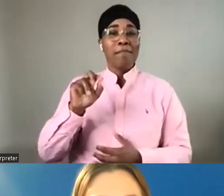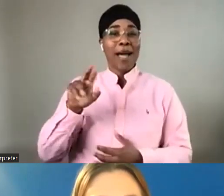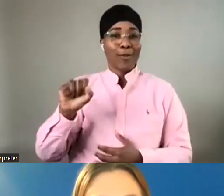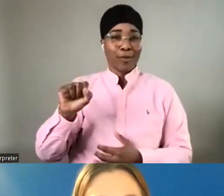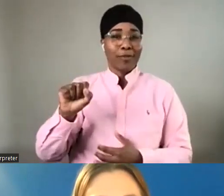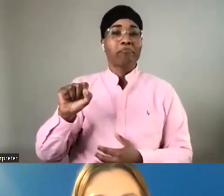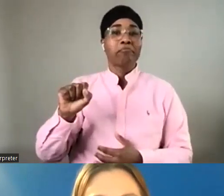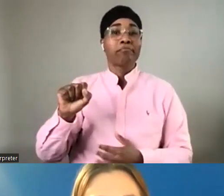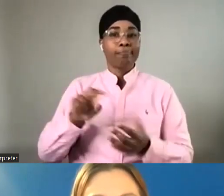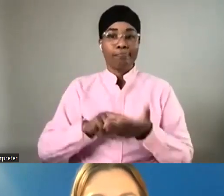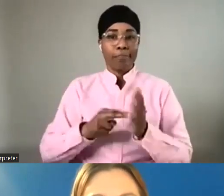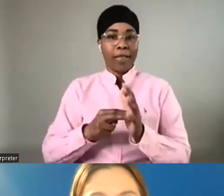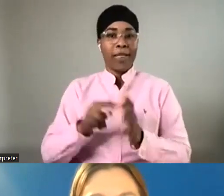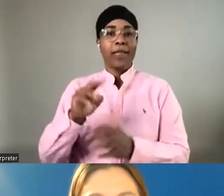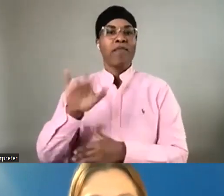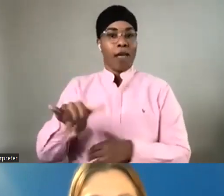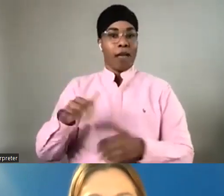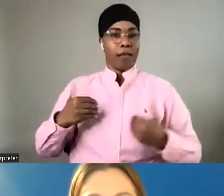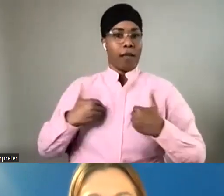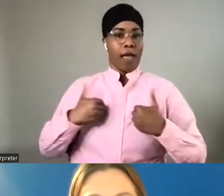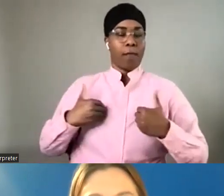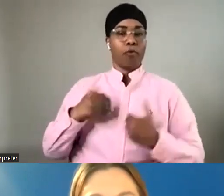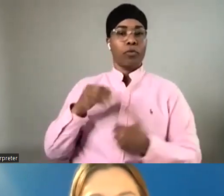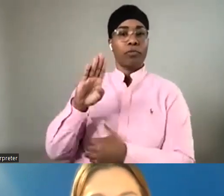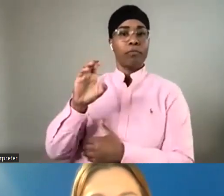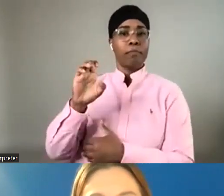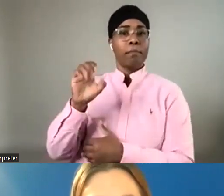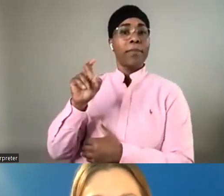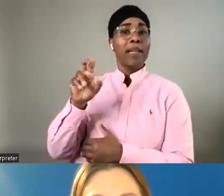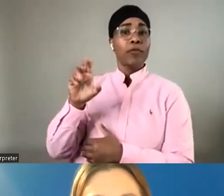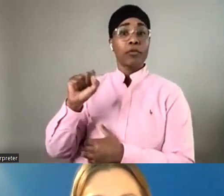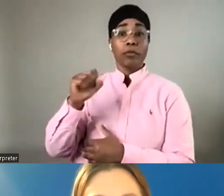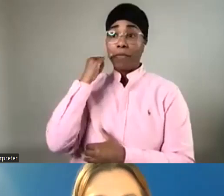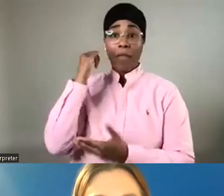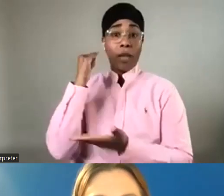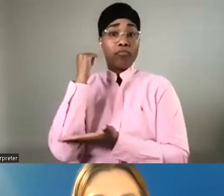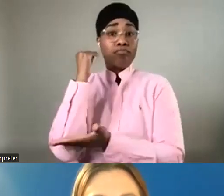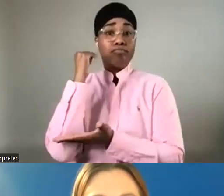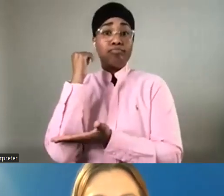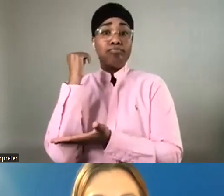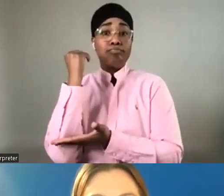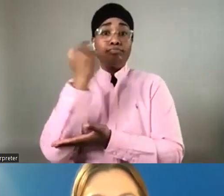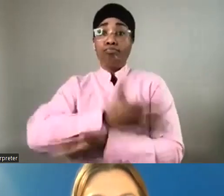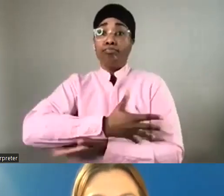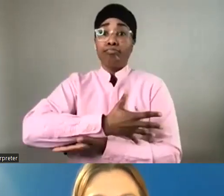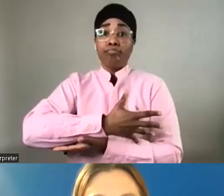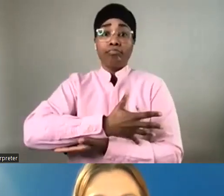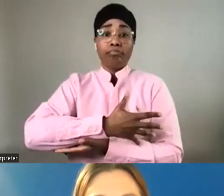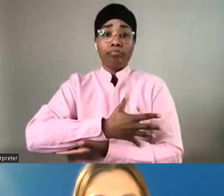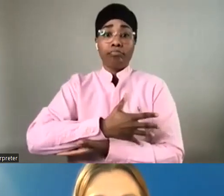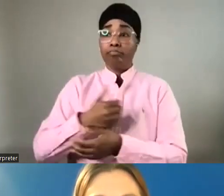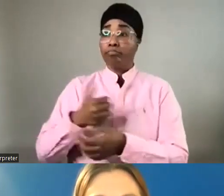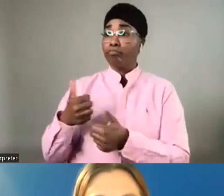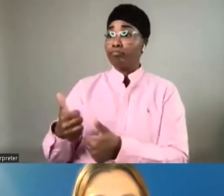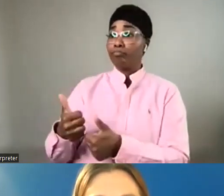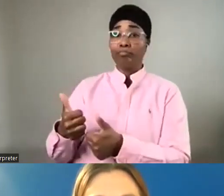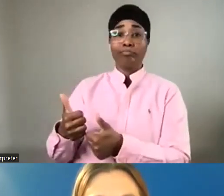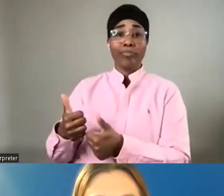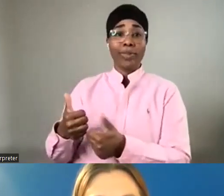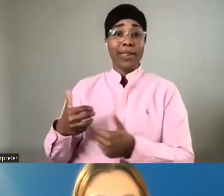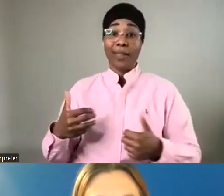need to be incorporated into this. And if they cut a tree down, hey, power to them. I mean, we've done the same, right?